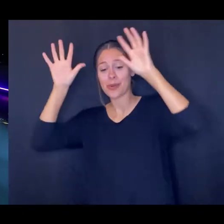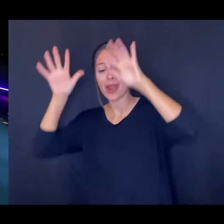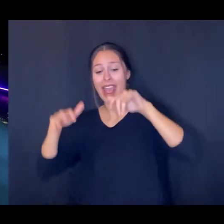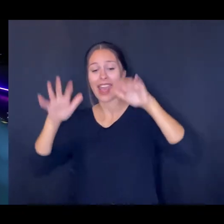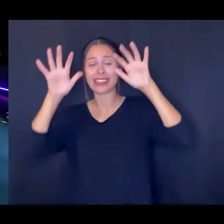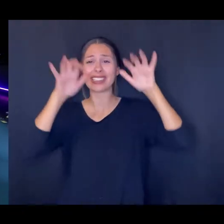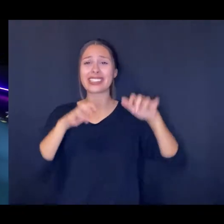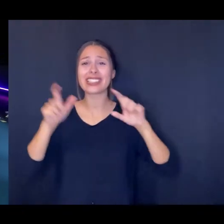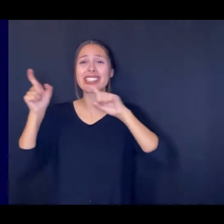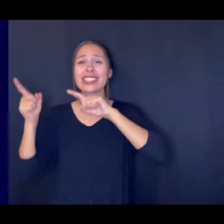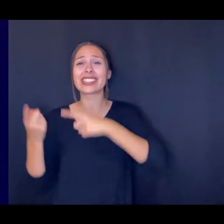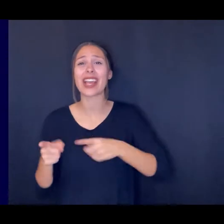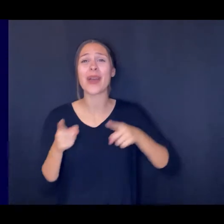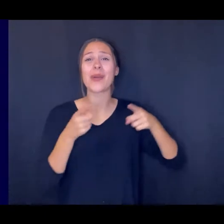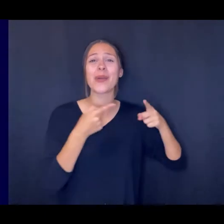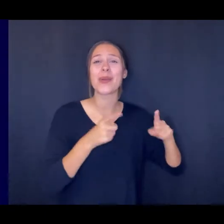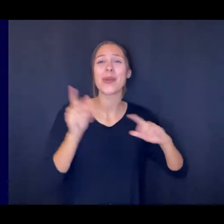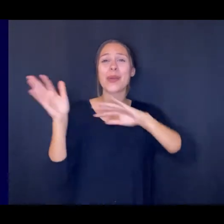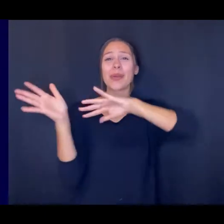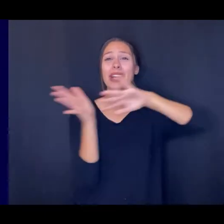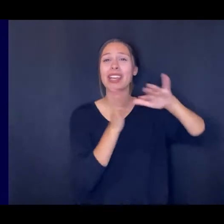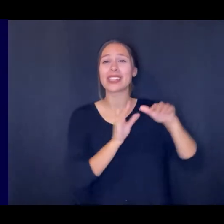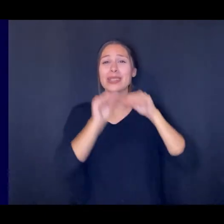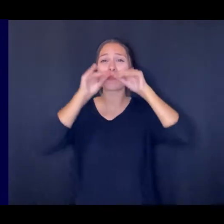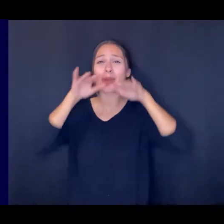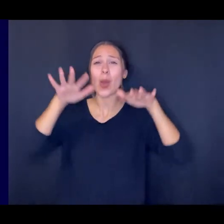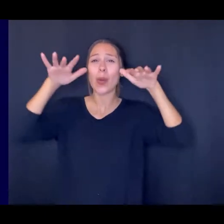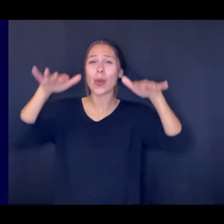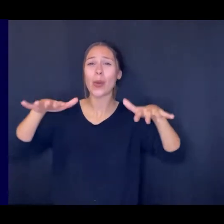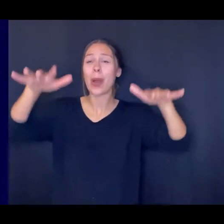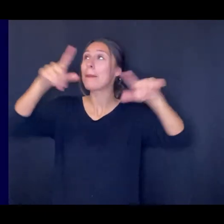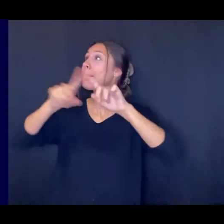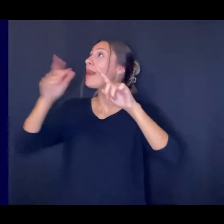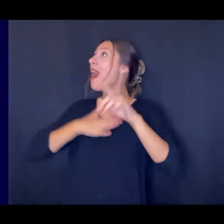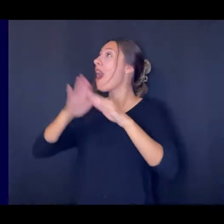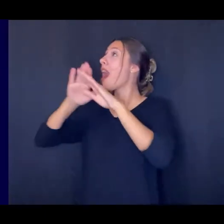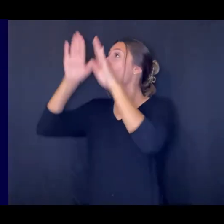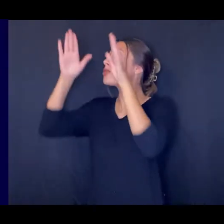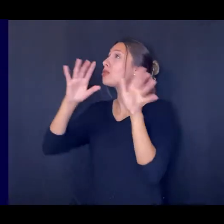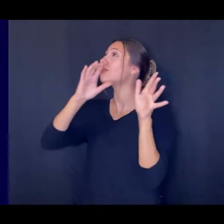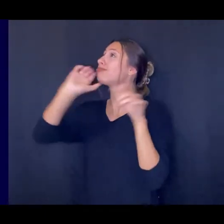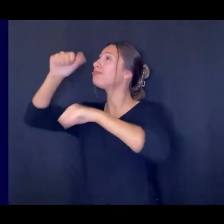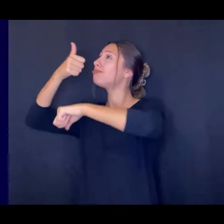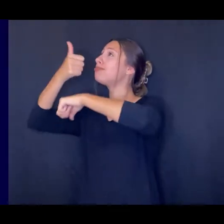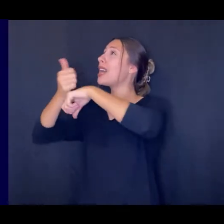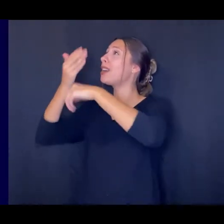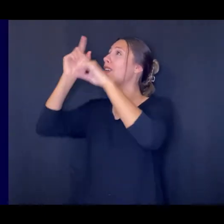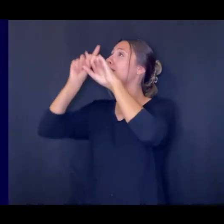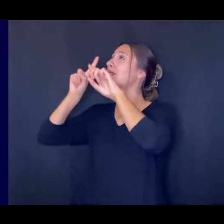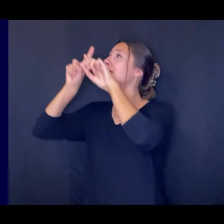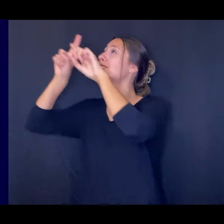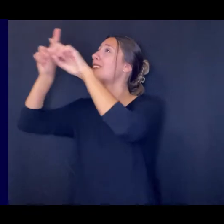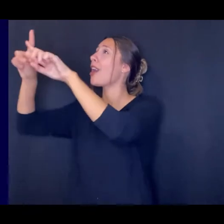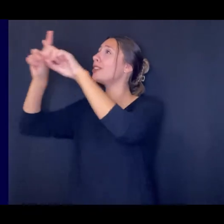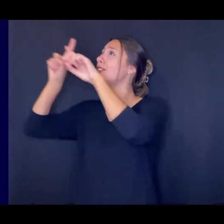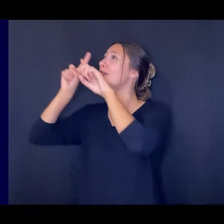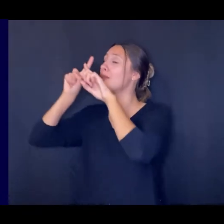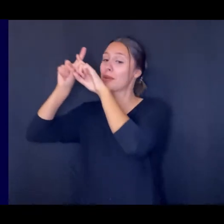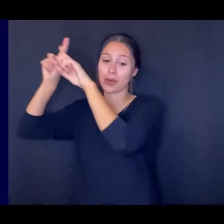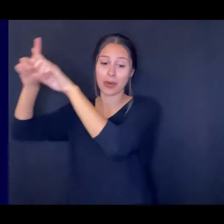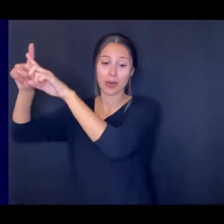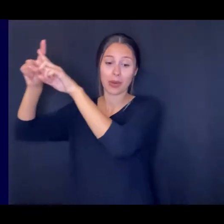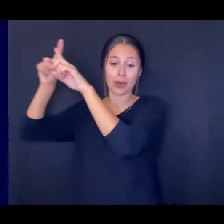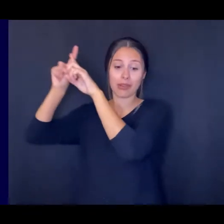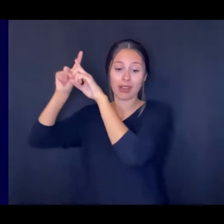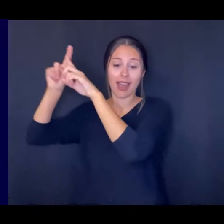through. Rain came and wind blew, but my house was